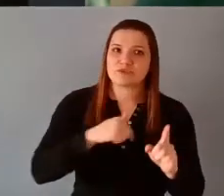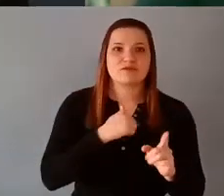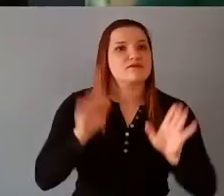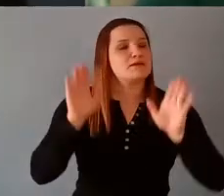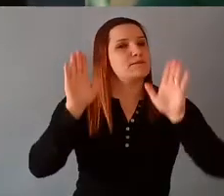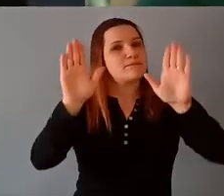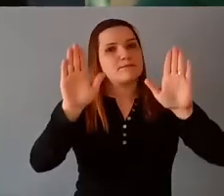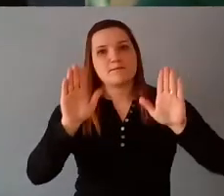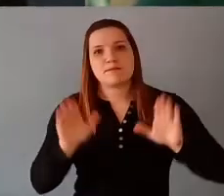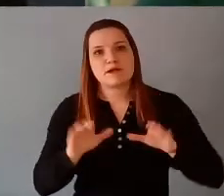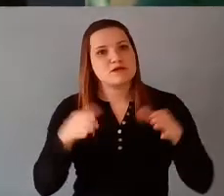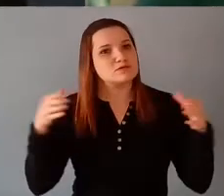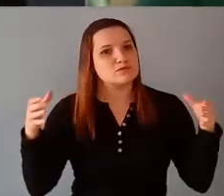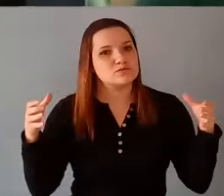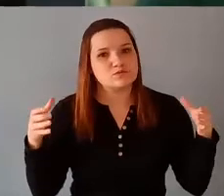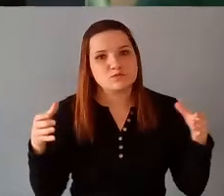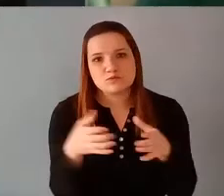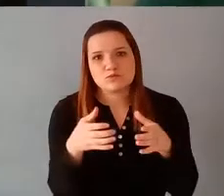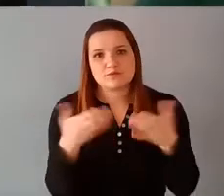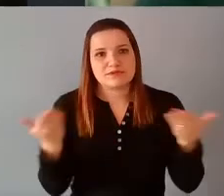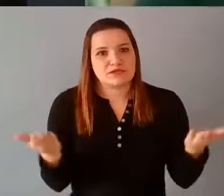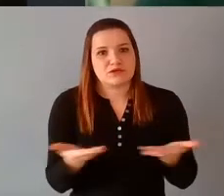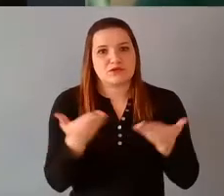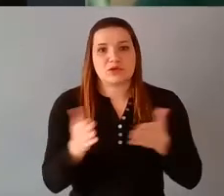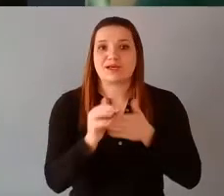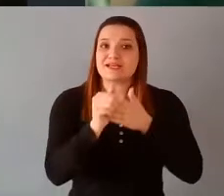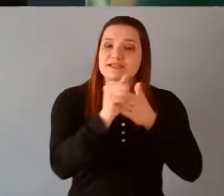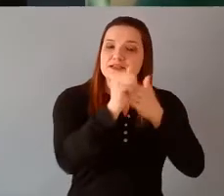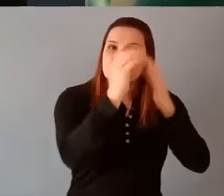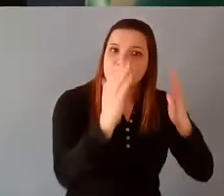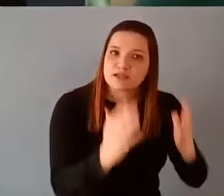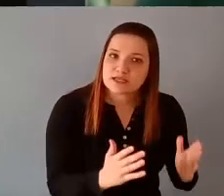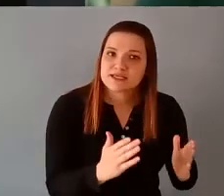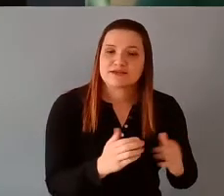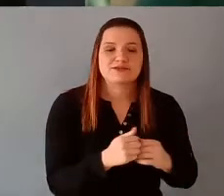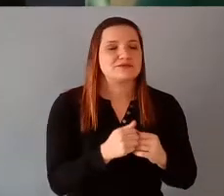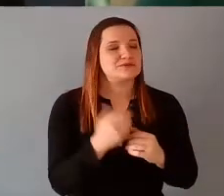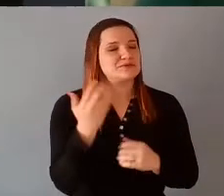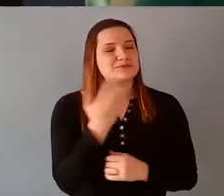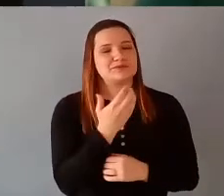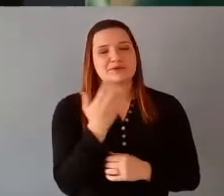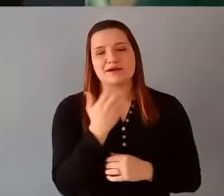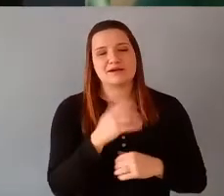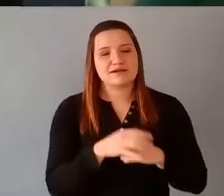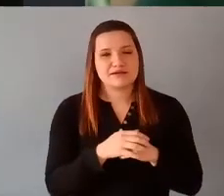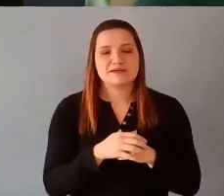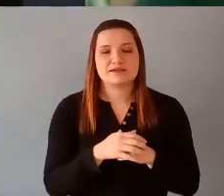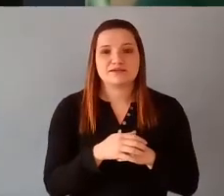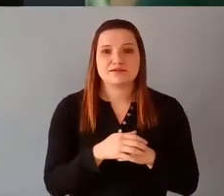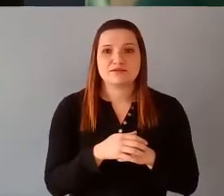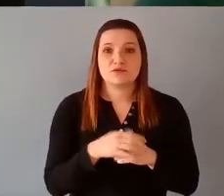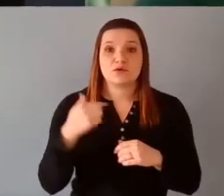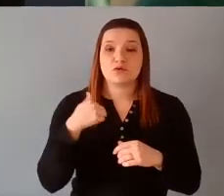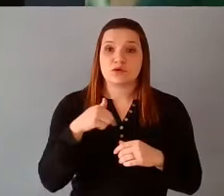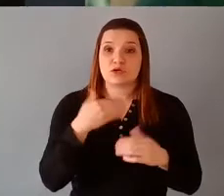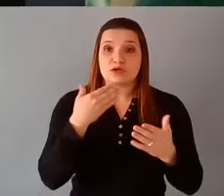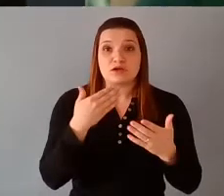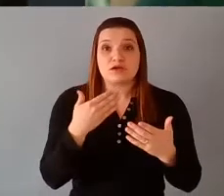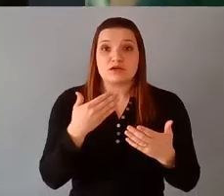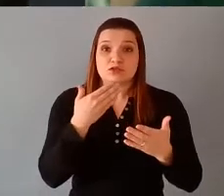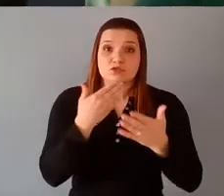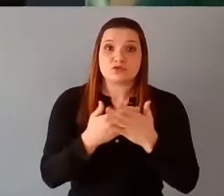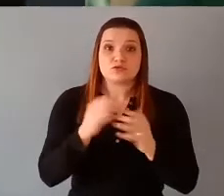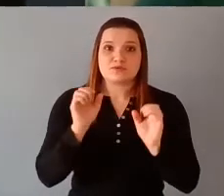group of people here, and the leaders. We fortunately were able to physically,